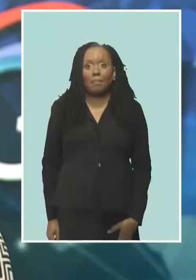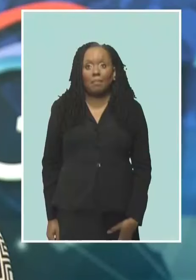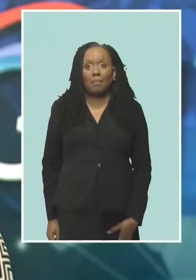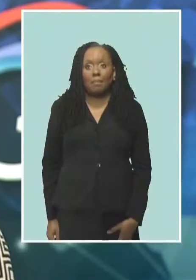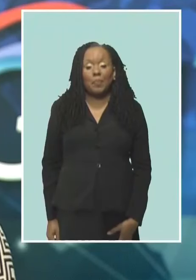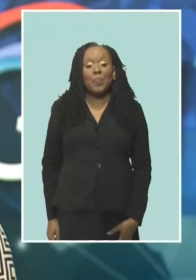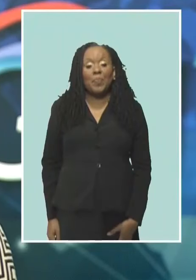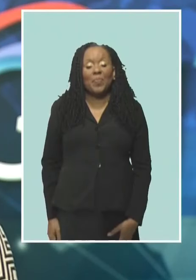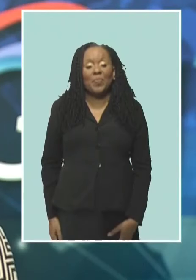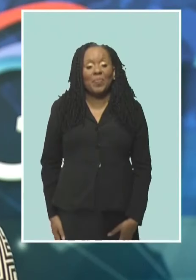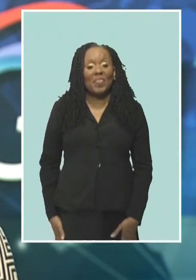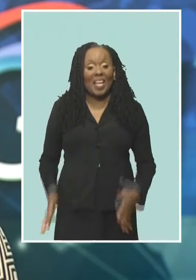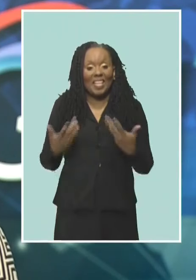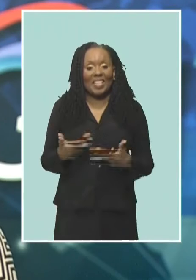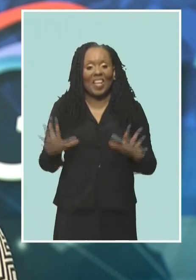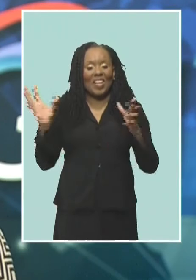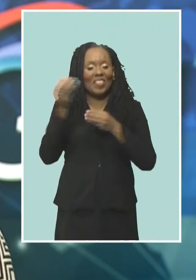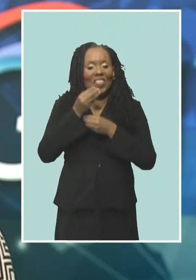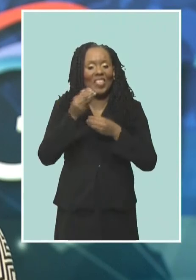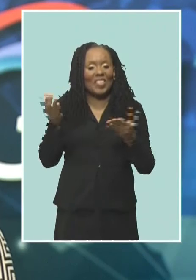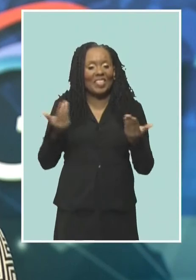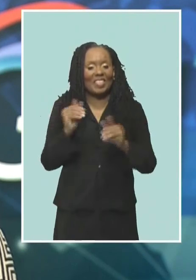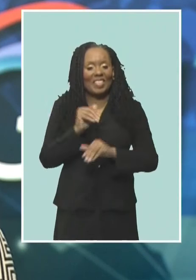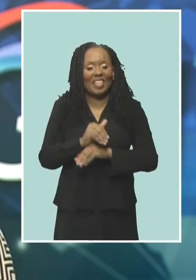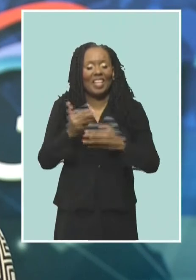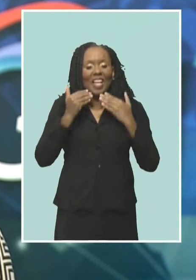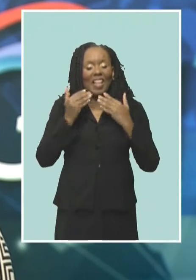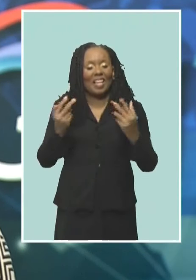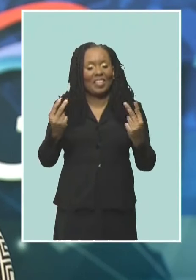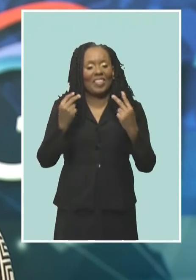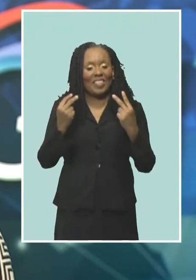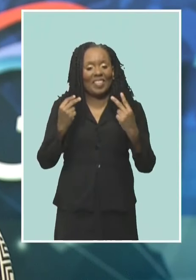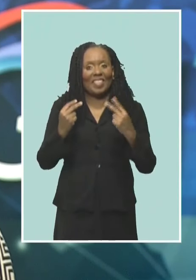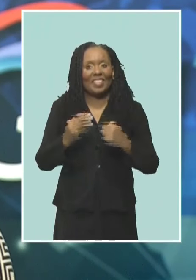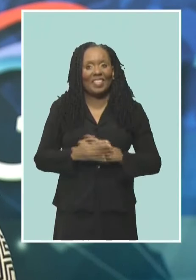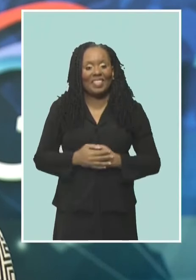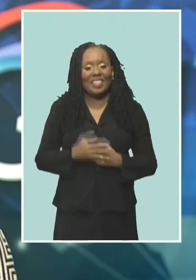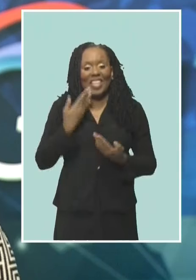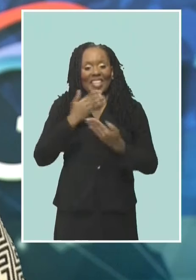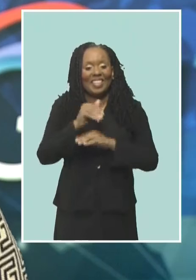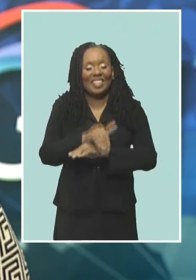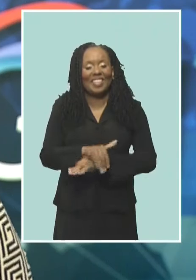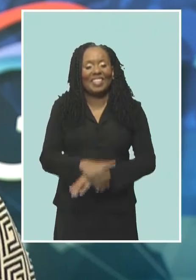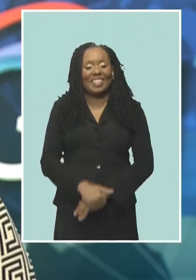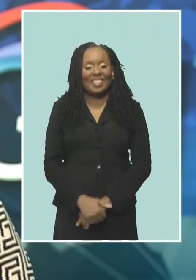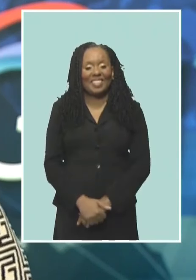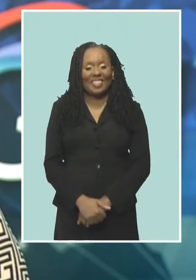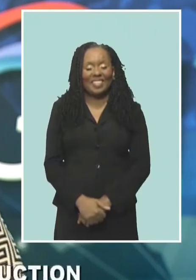And that's our newscast for tonight. Thank you so much for tuning in. Good night.